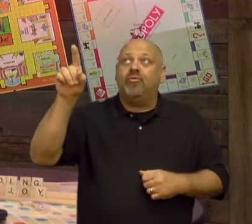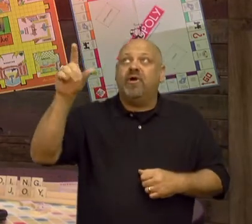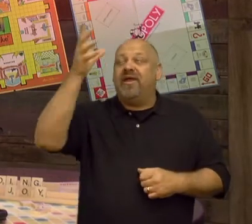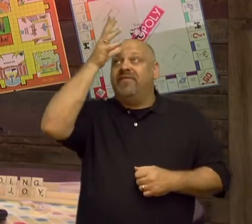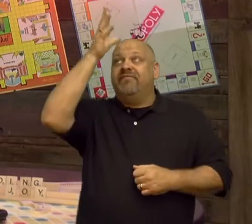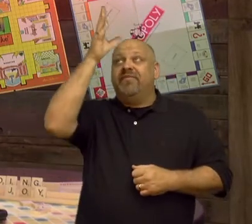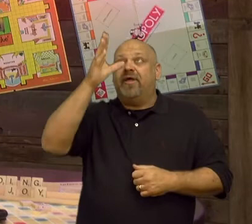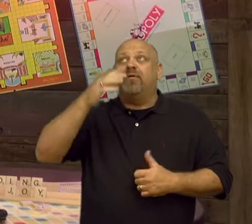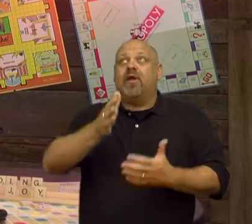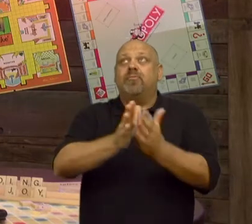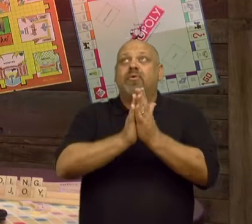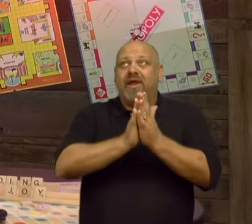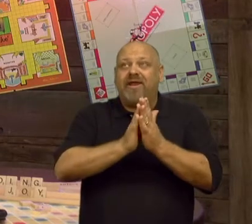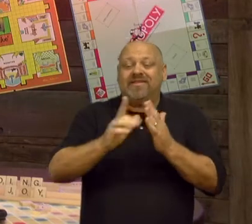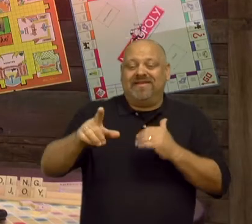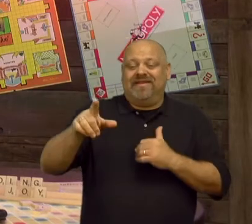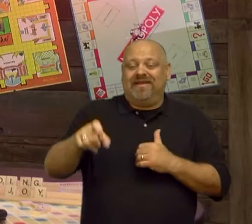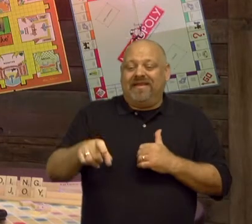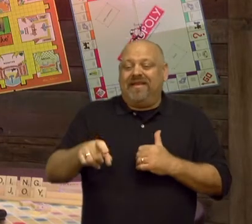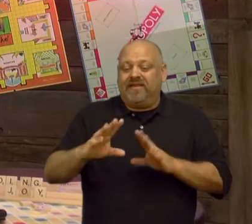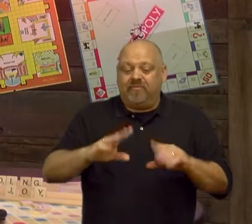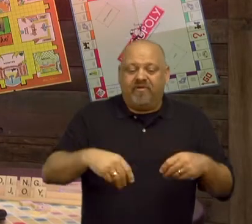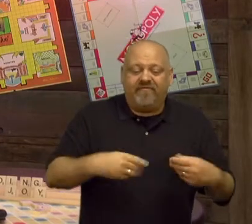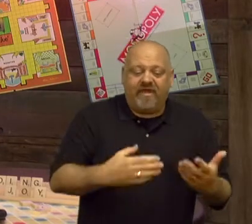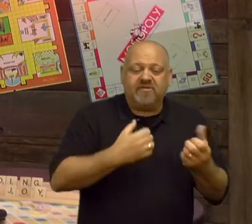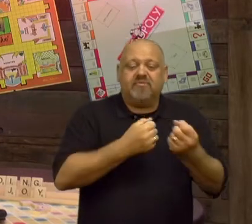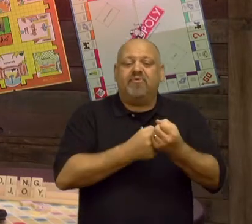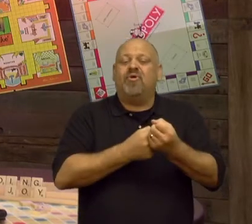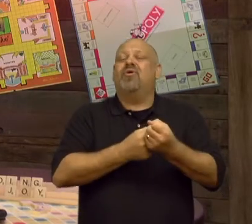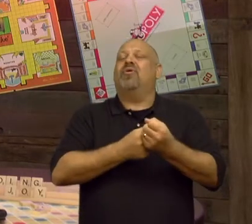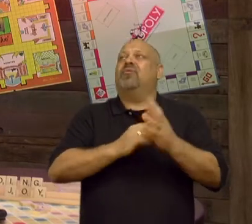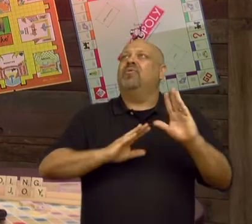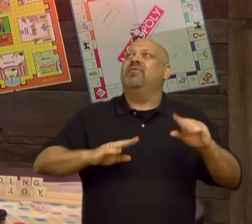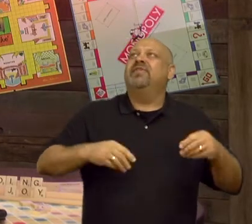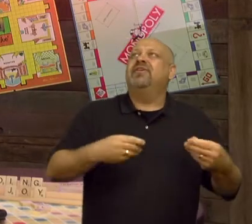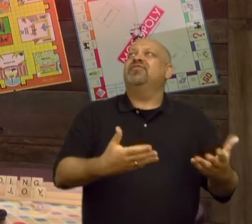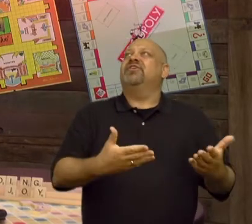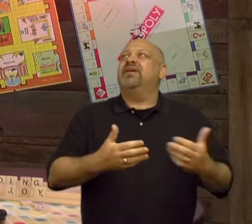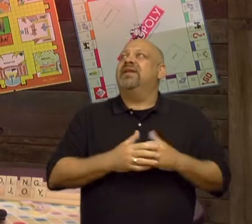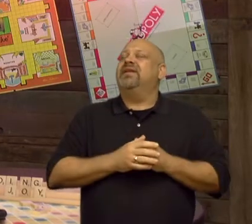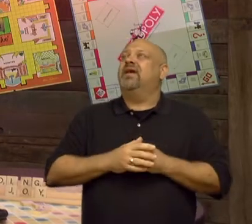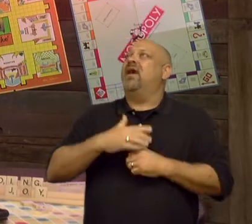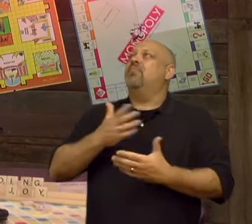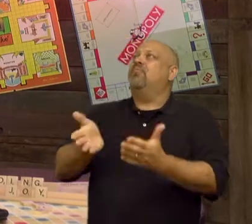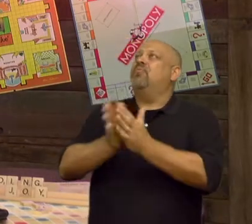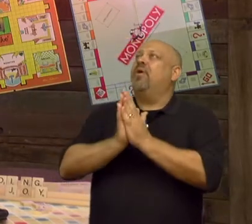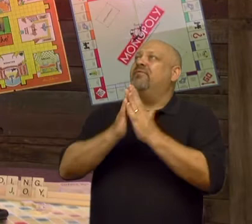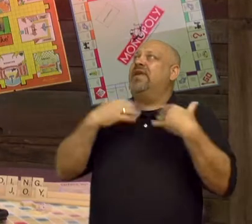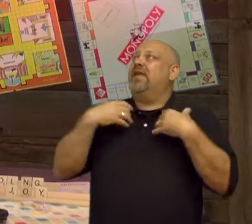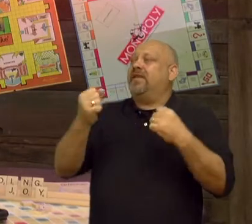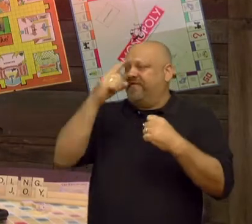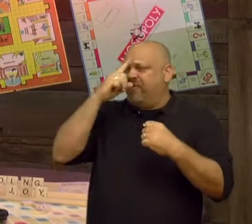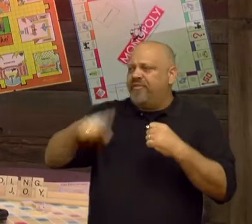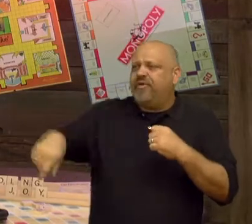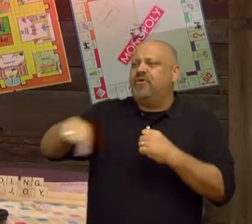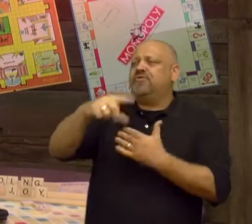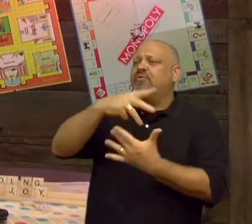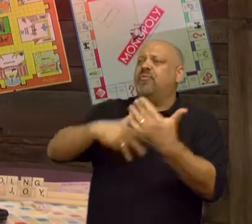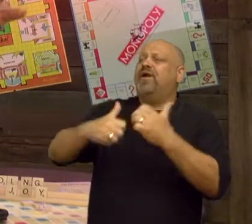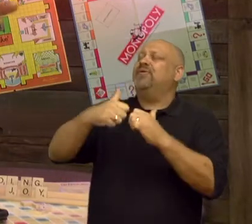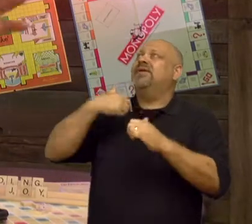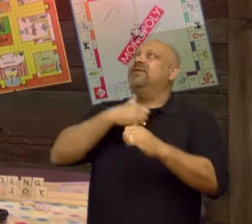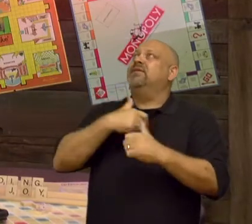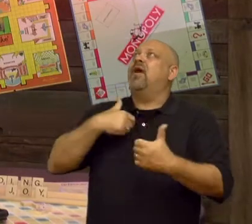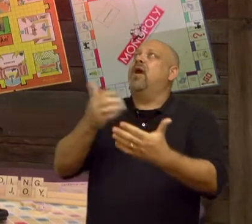faith in you. And Father, I pray for the needs to provide support and provision. I pray for healing for